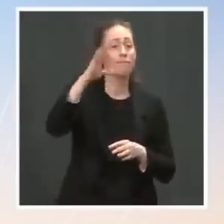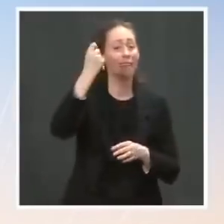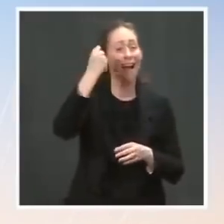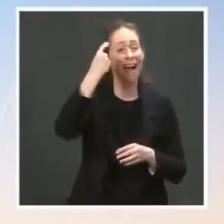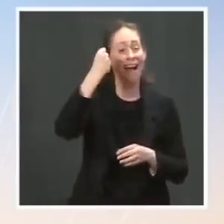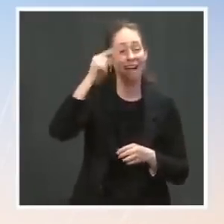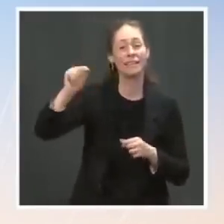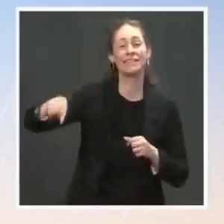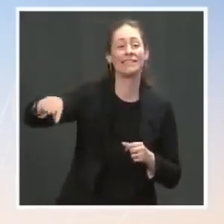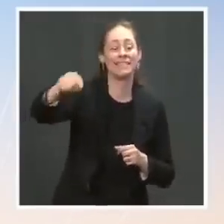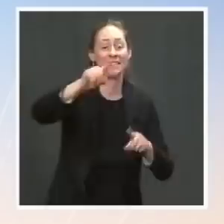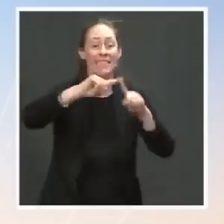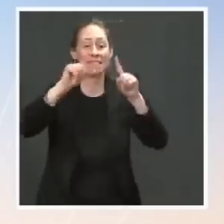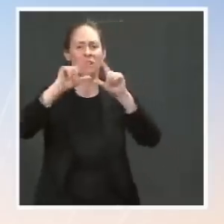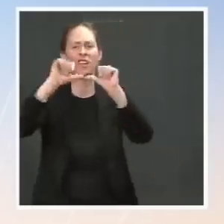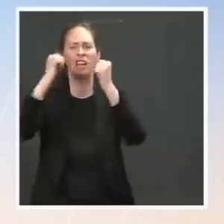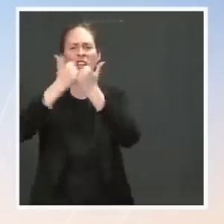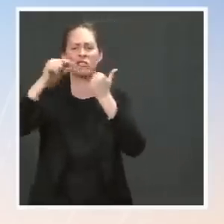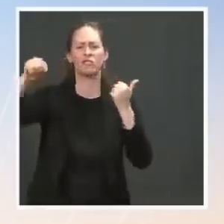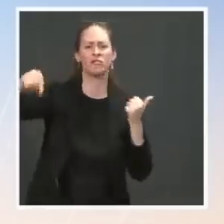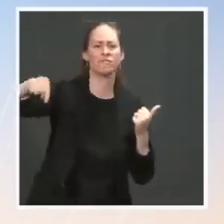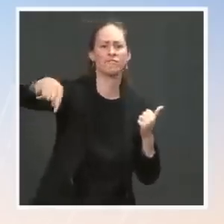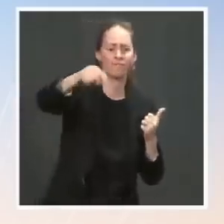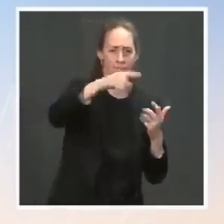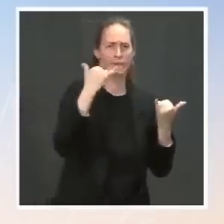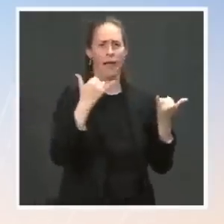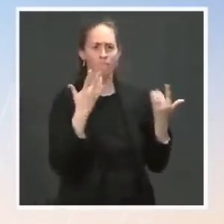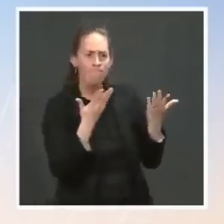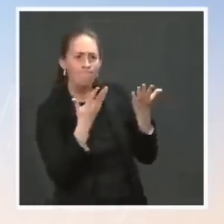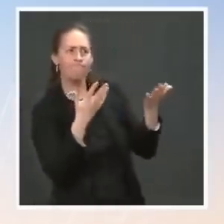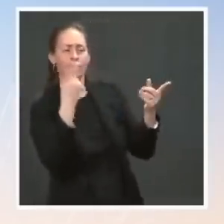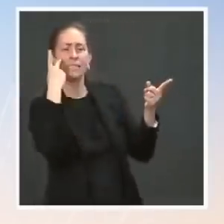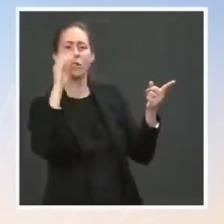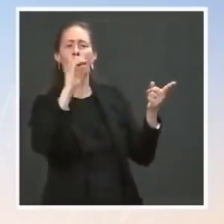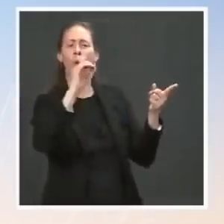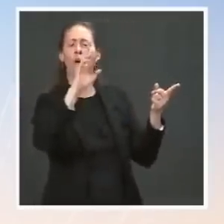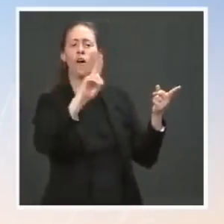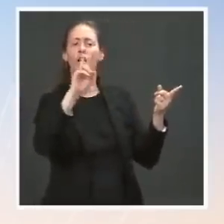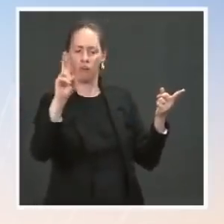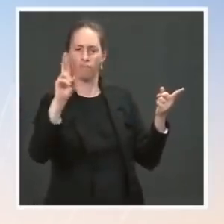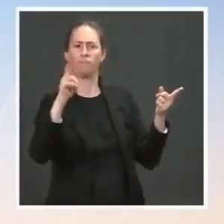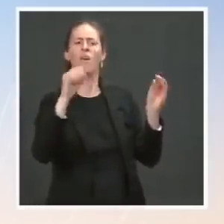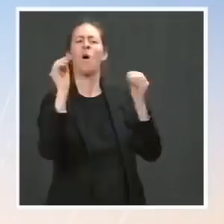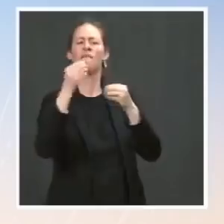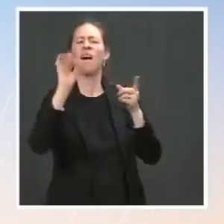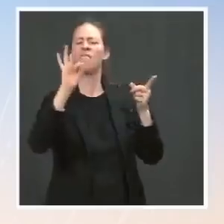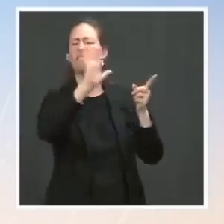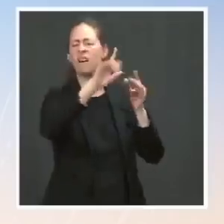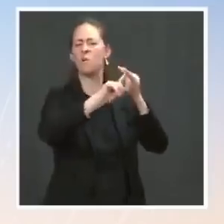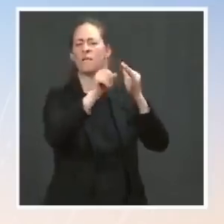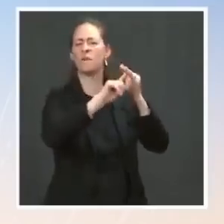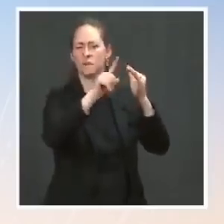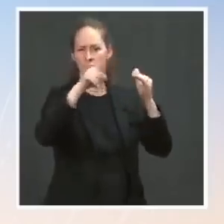right? ORR, the Office of Refugee Resettlement, which is not a part of the State Department, has a component of this as well. It's a part of HHS. The